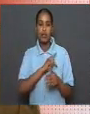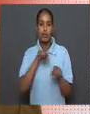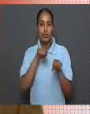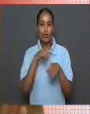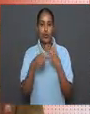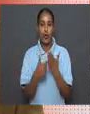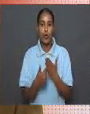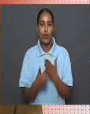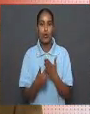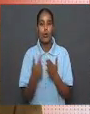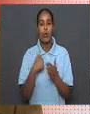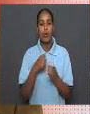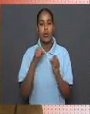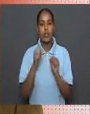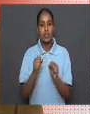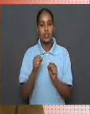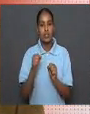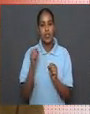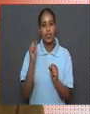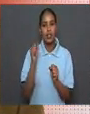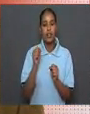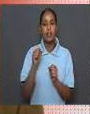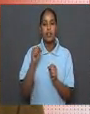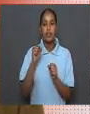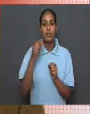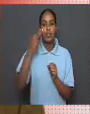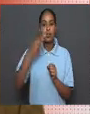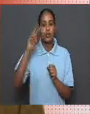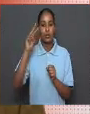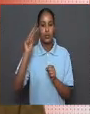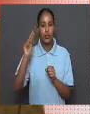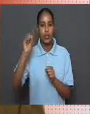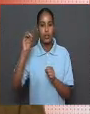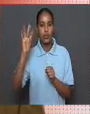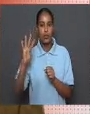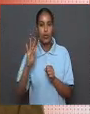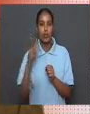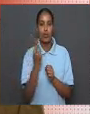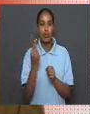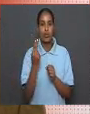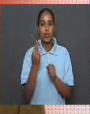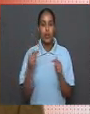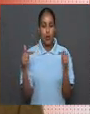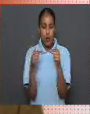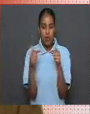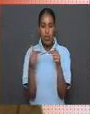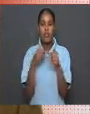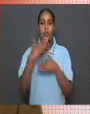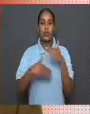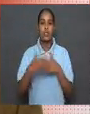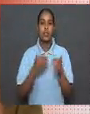So, we have already stated that sulfuric acid is produced using the contact